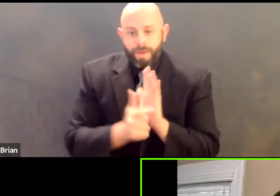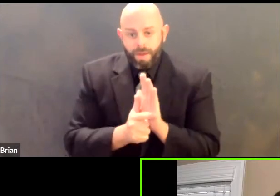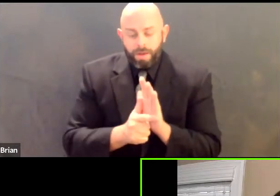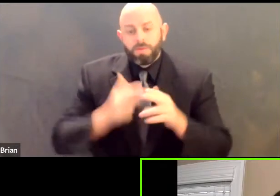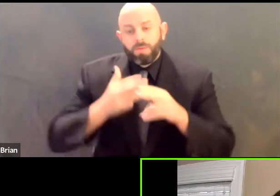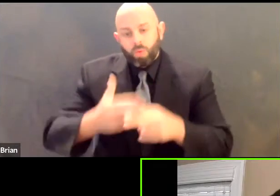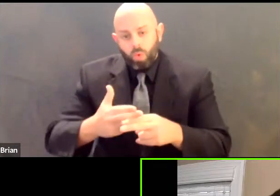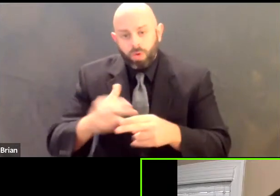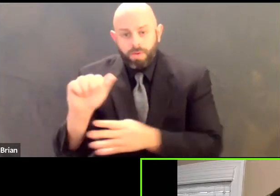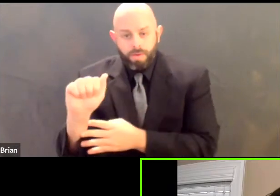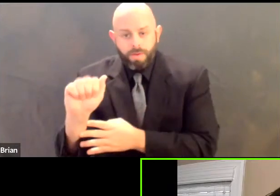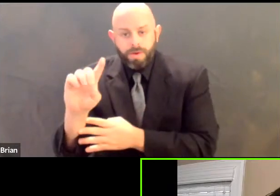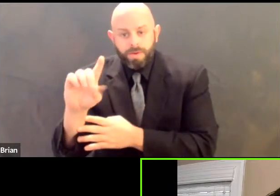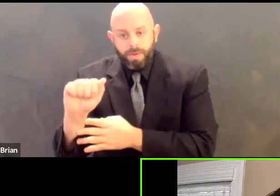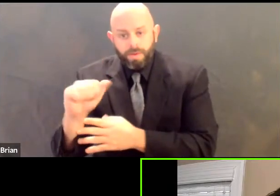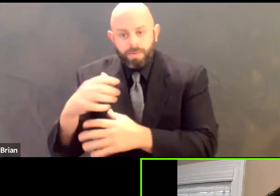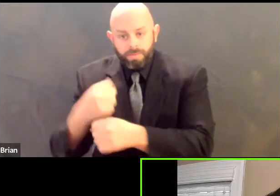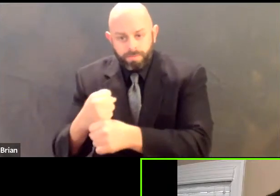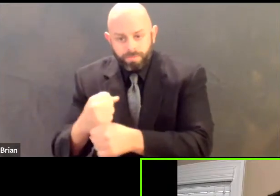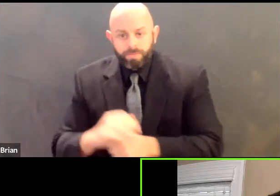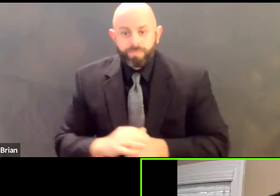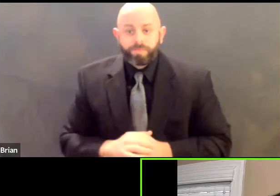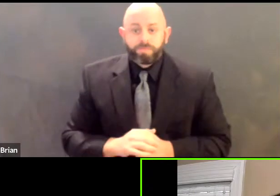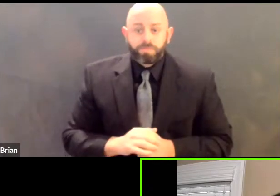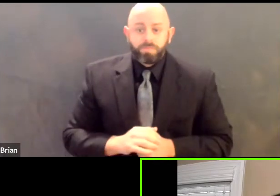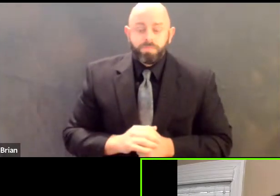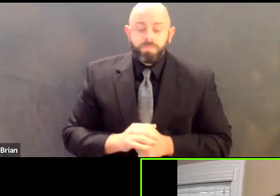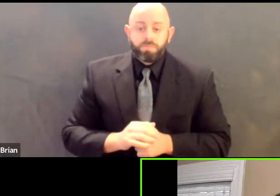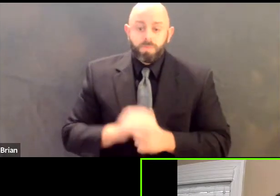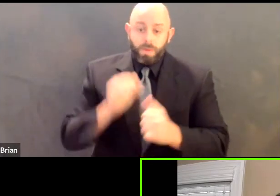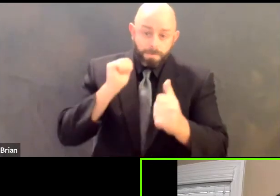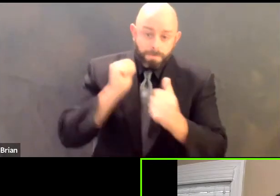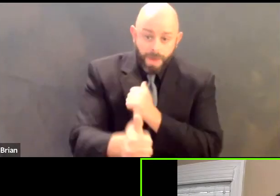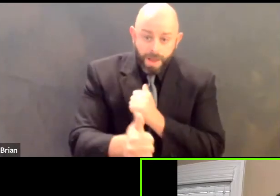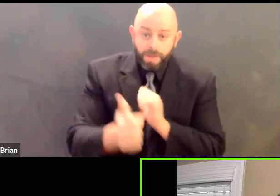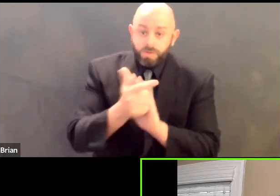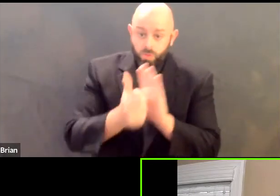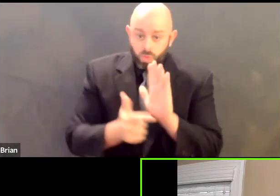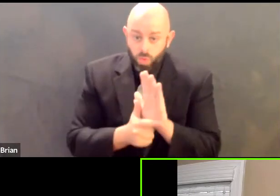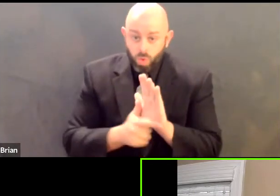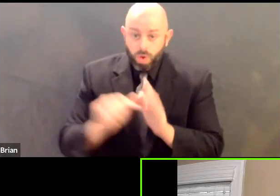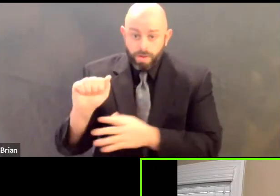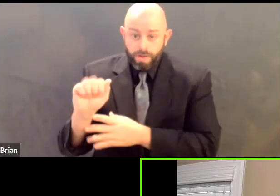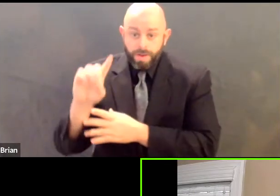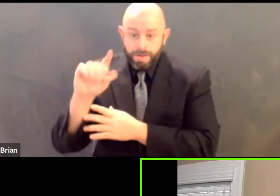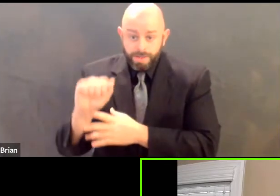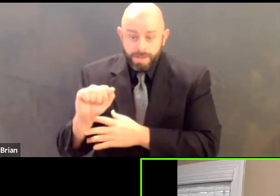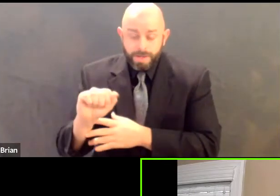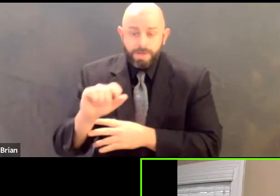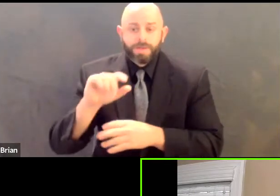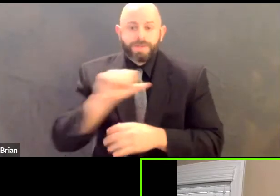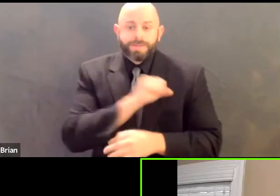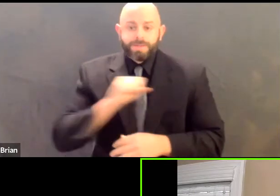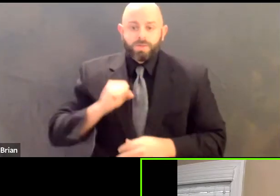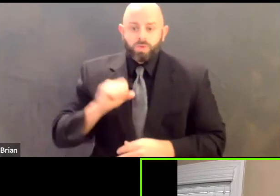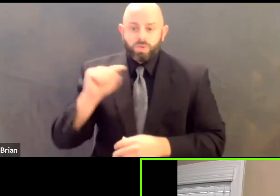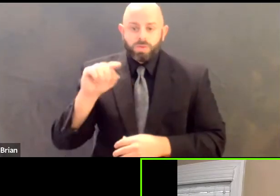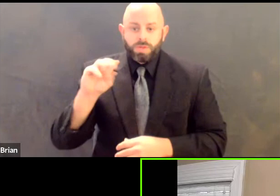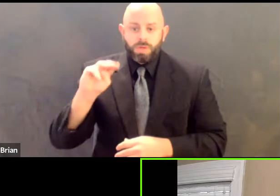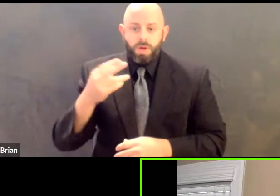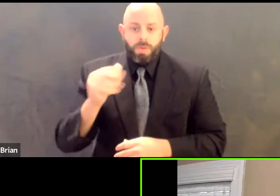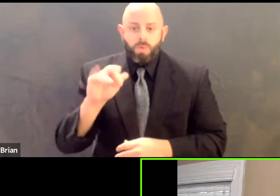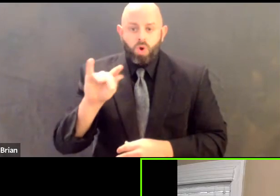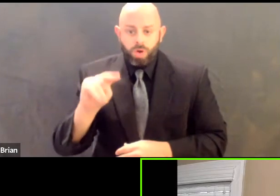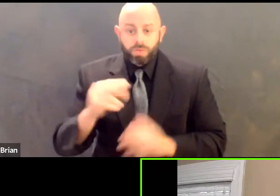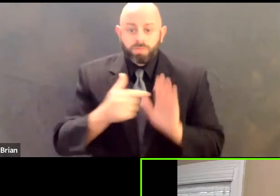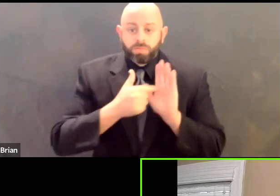ADA. Immediately following passage of the ADA, Senator Harkin poignantly demonstrated the impact that we can